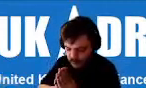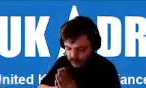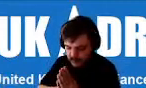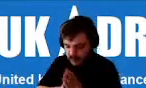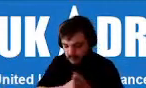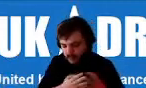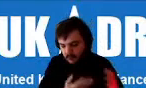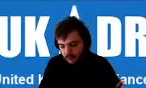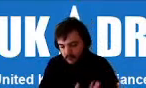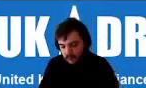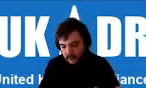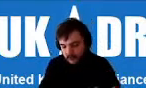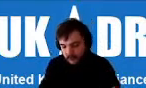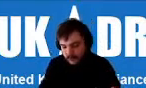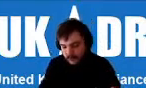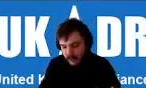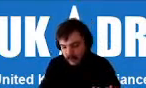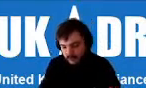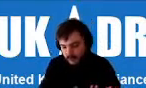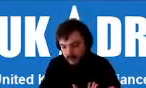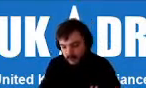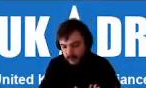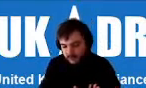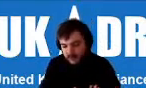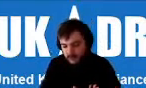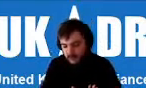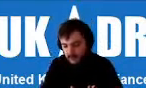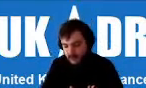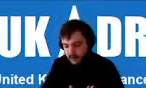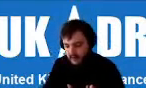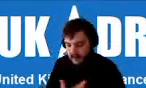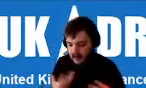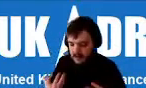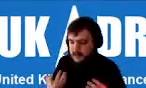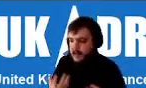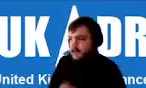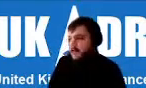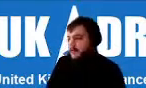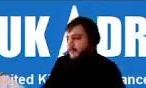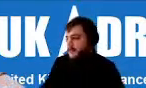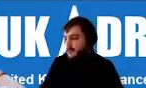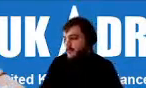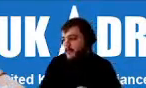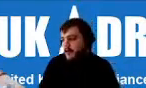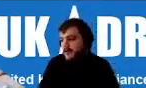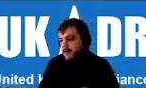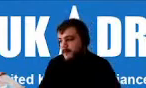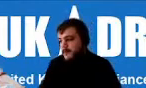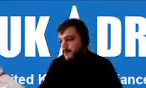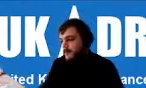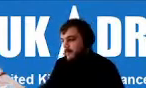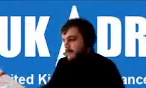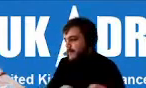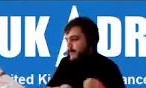is currently being, underestimated, and how much investment do you think is necessary for civil